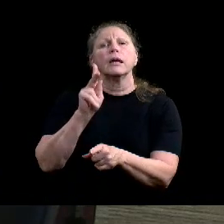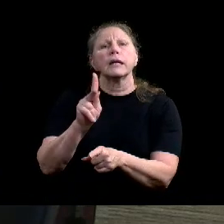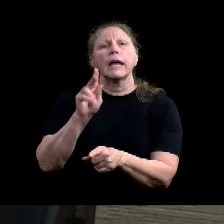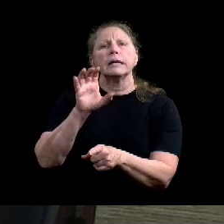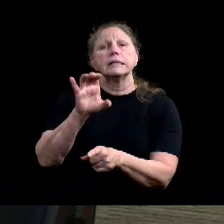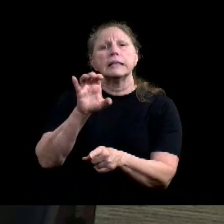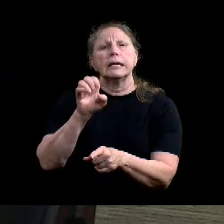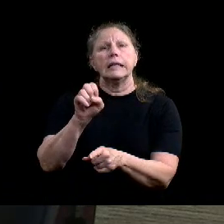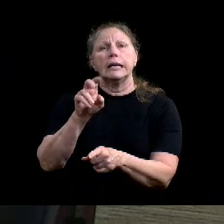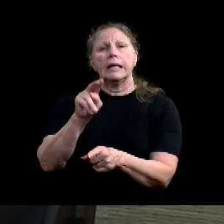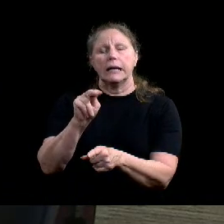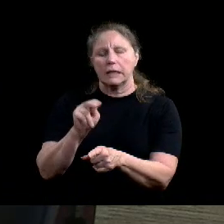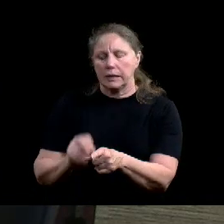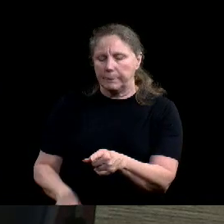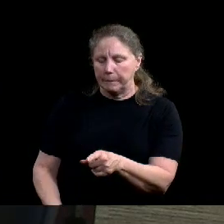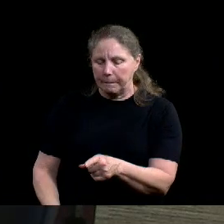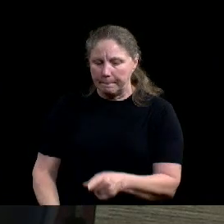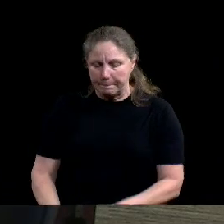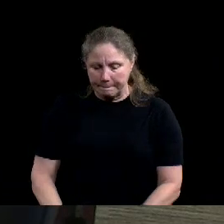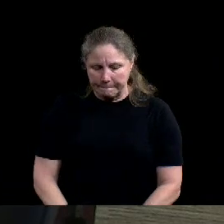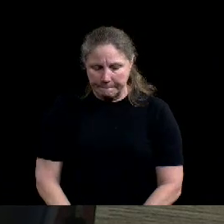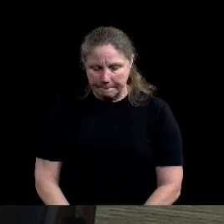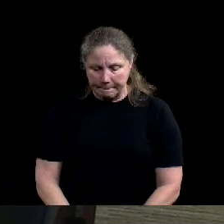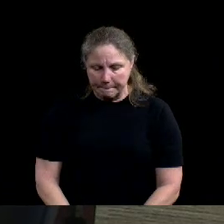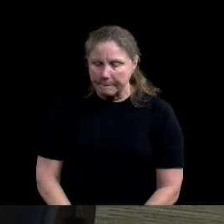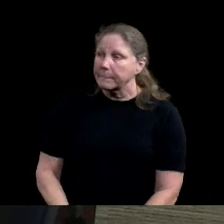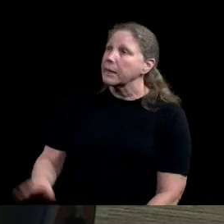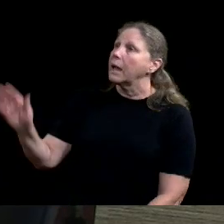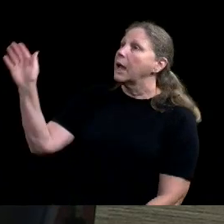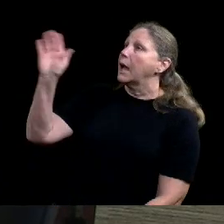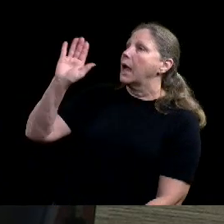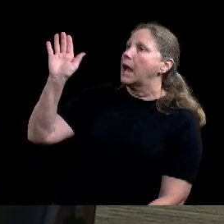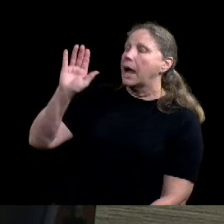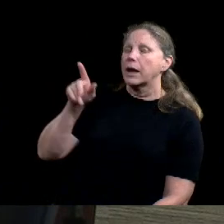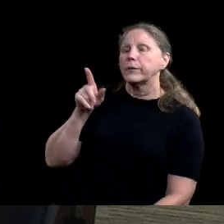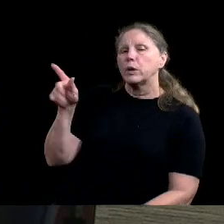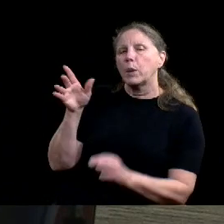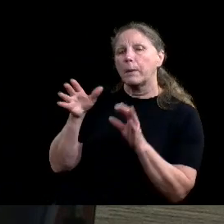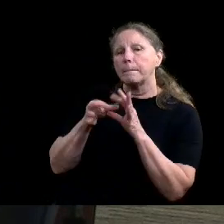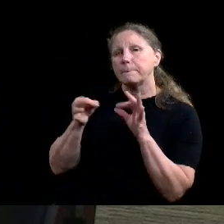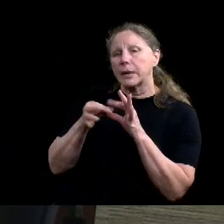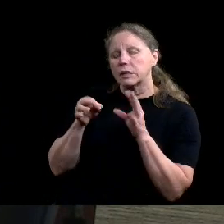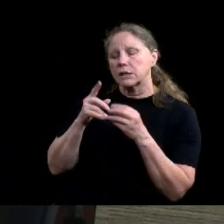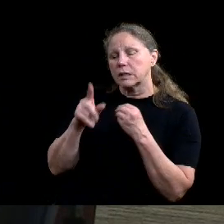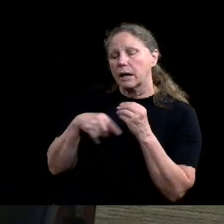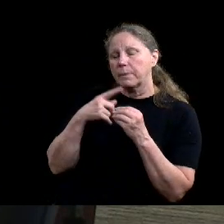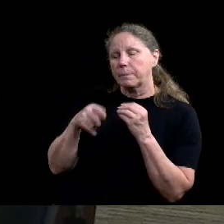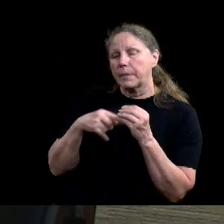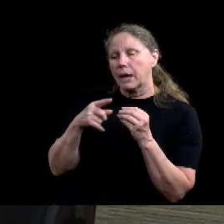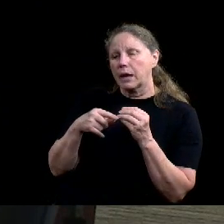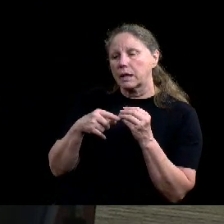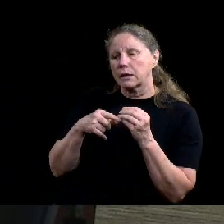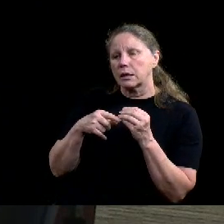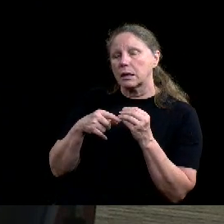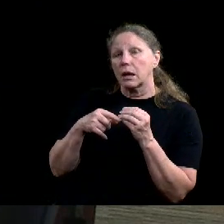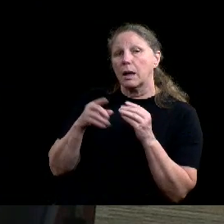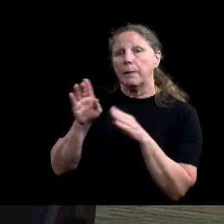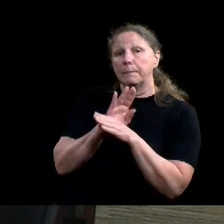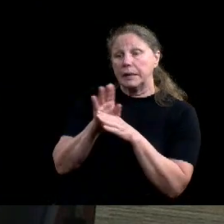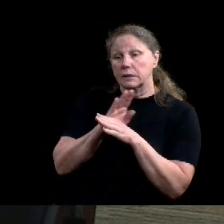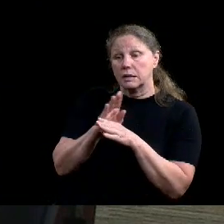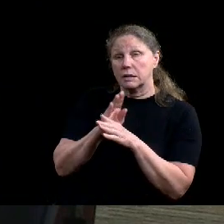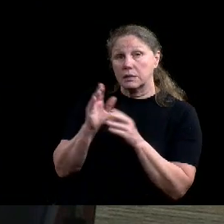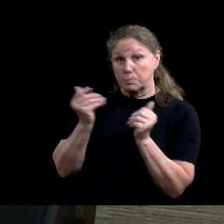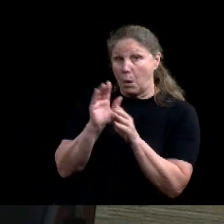Hi, thank you. Yes, you guys mentioned talking about when we were talking about opening of small businesses later on that there was a